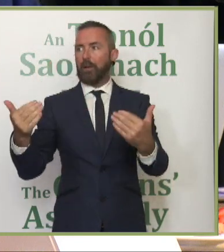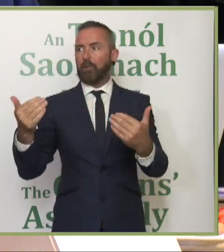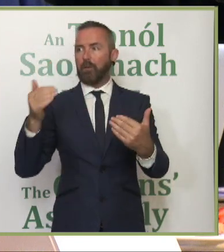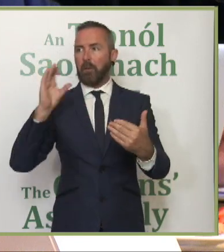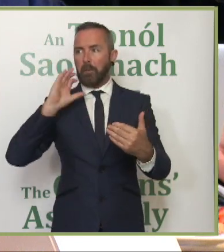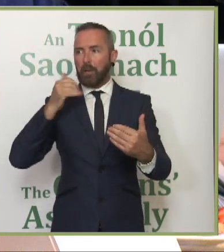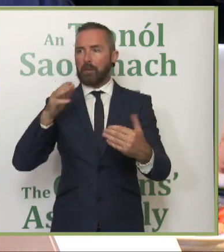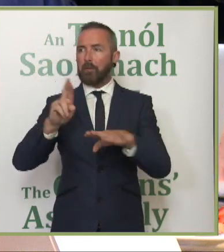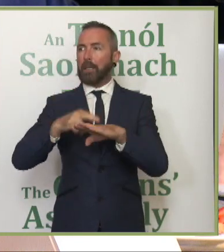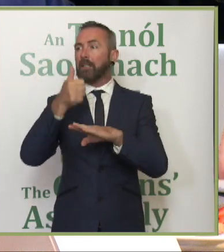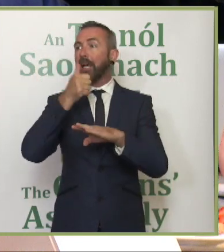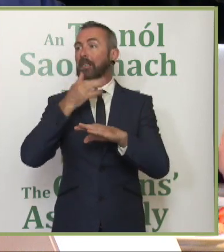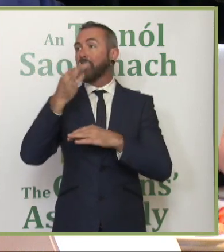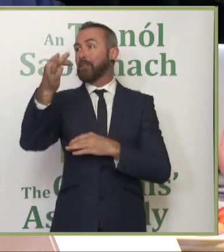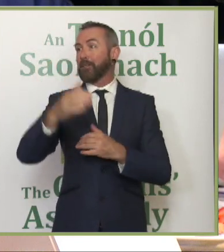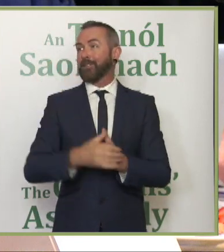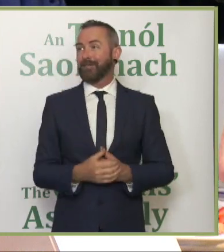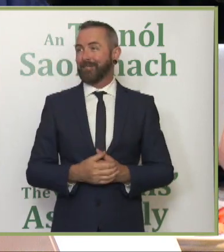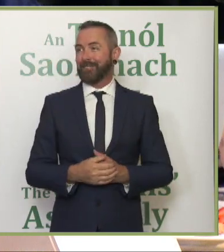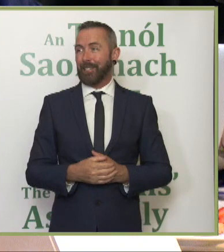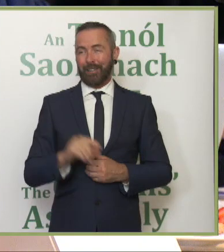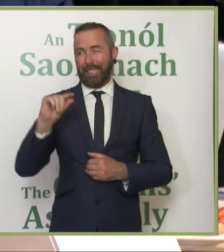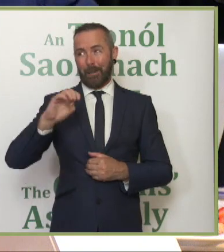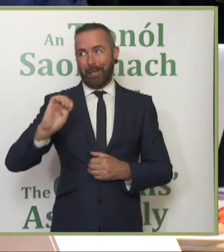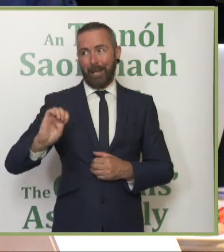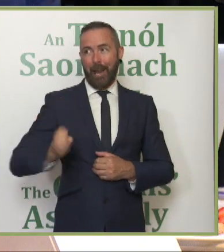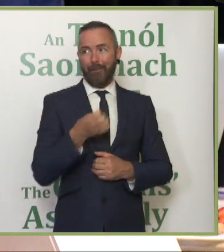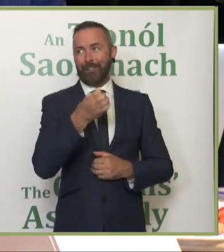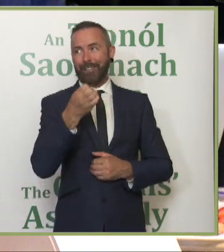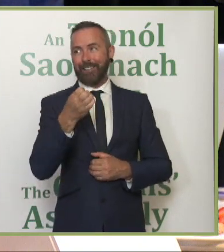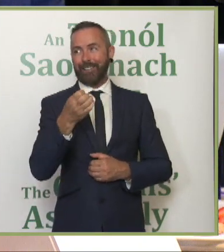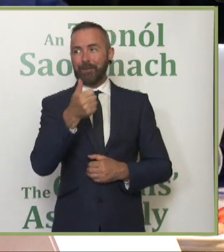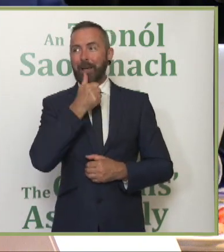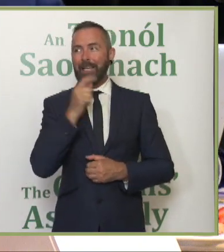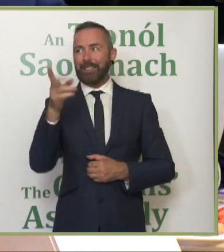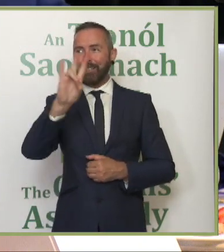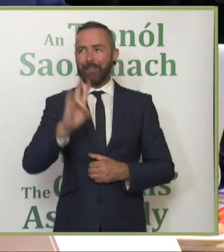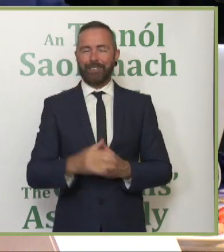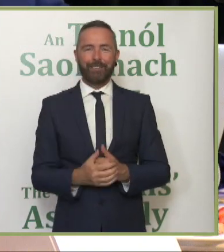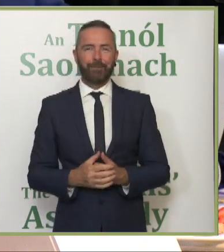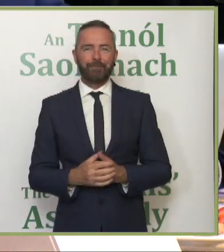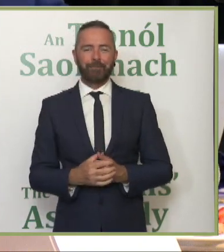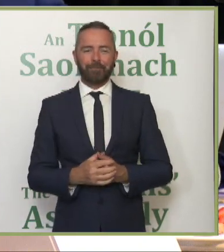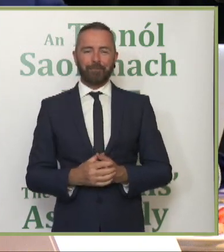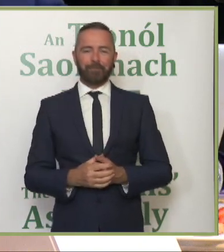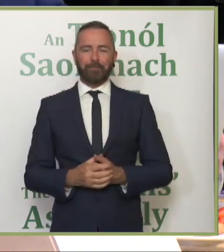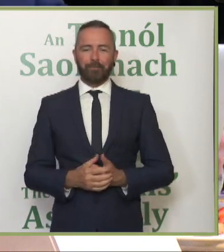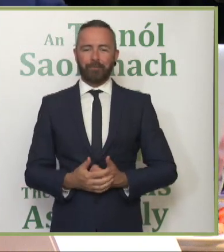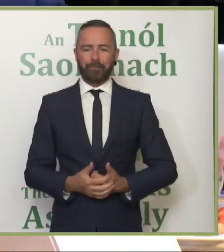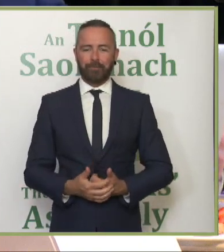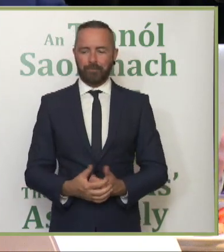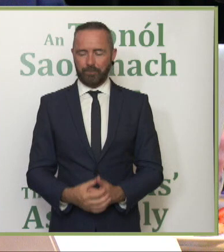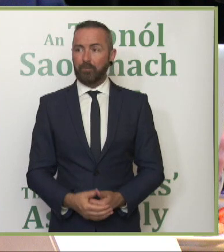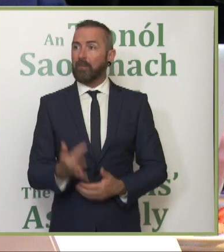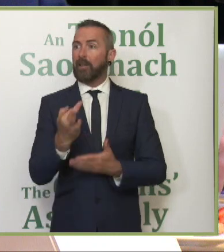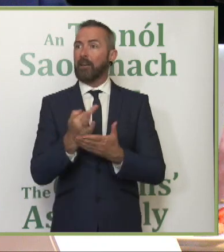this. But too early in the exam question, just right now, is my answer to that one. Can I just say, we do have a couple